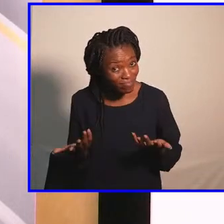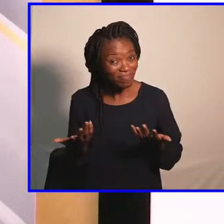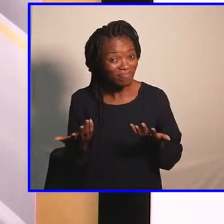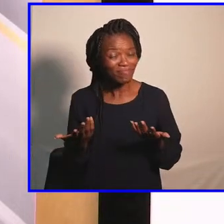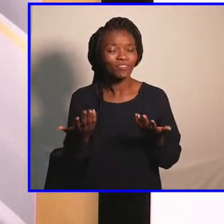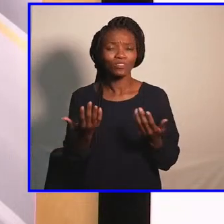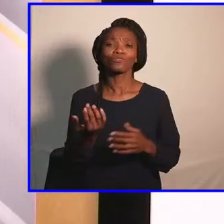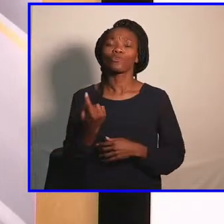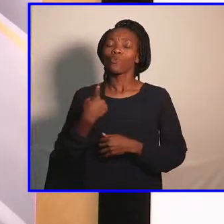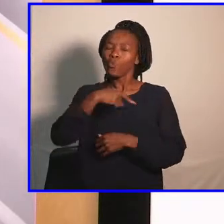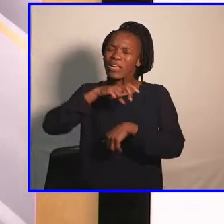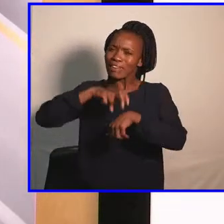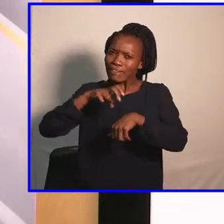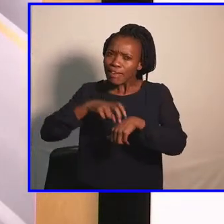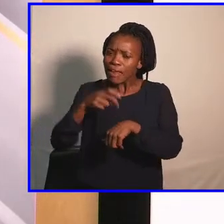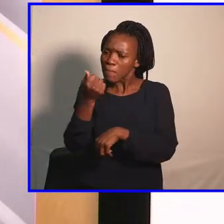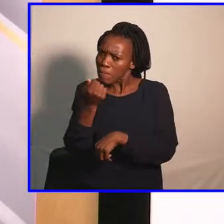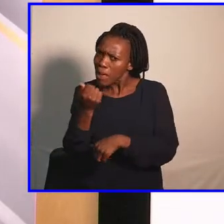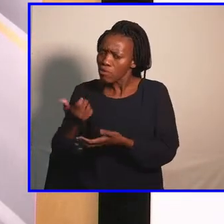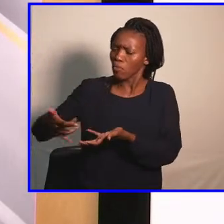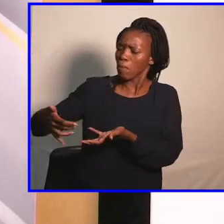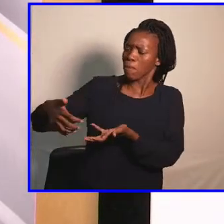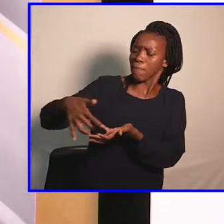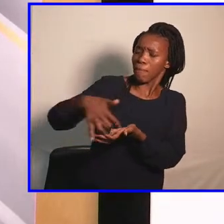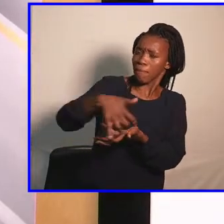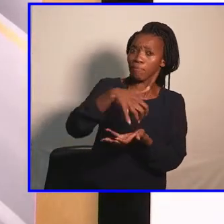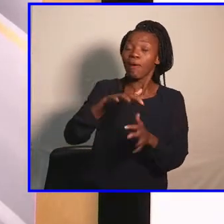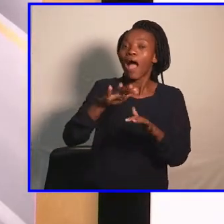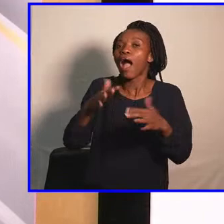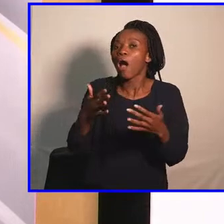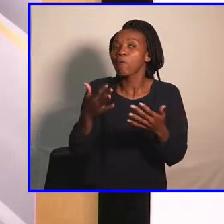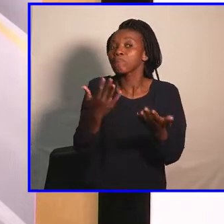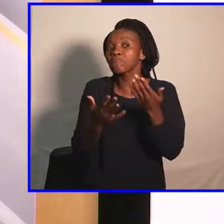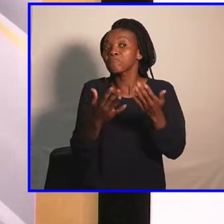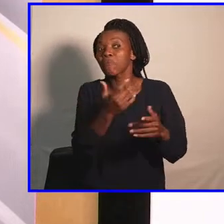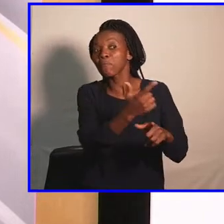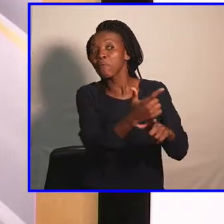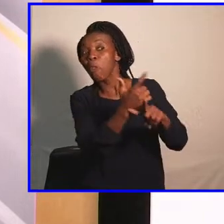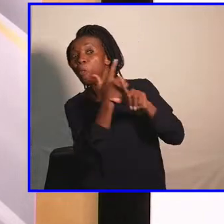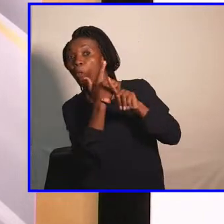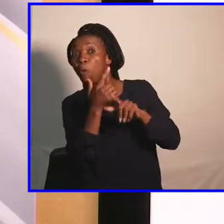We have to raise money either through borrowing